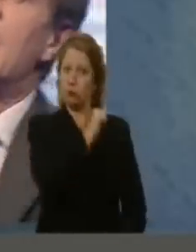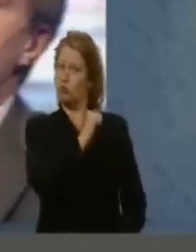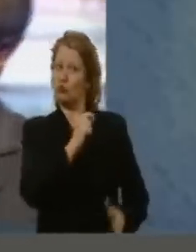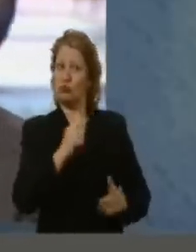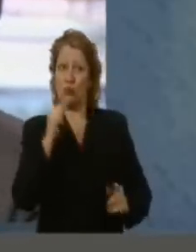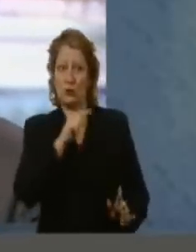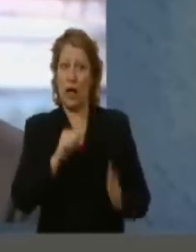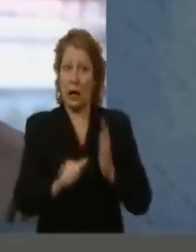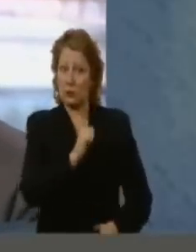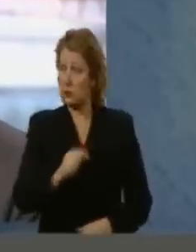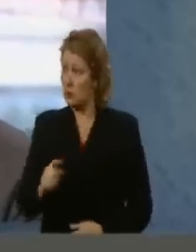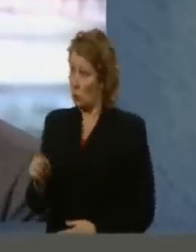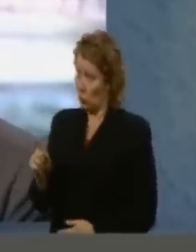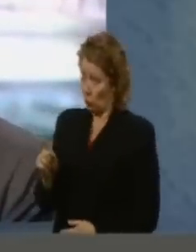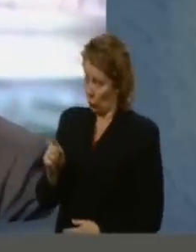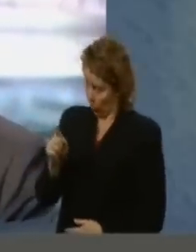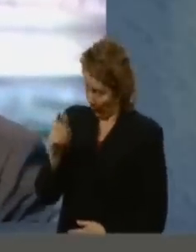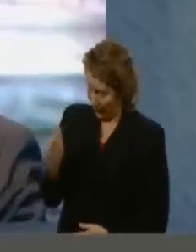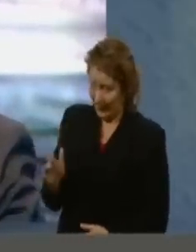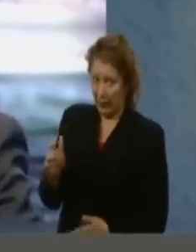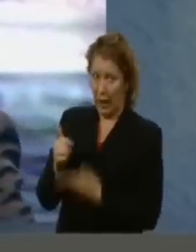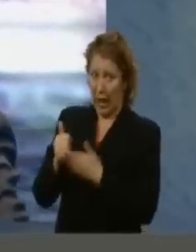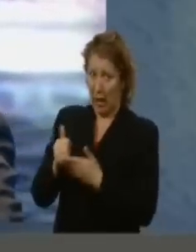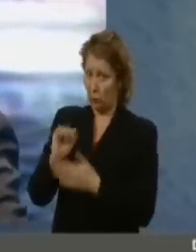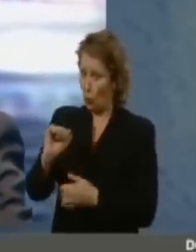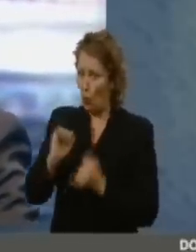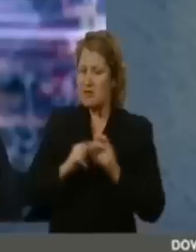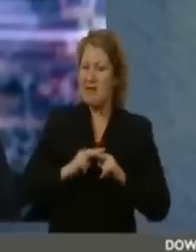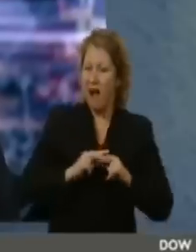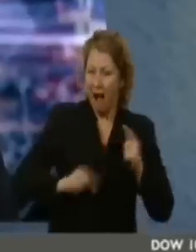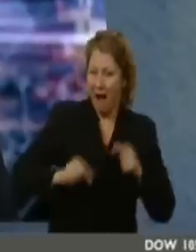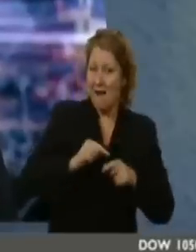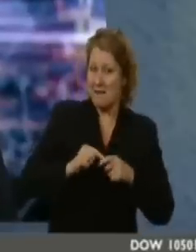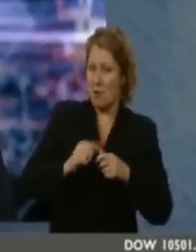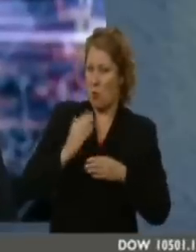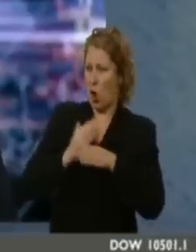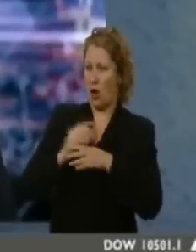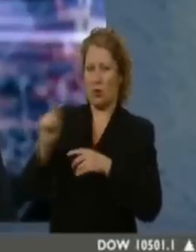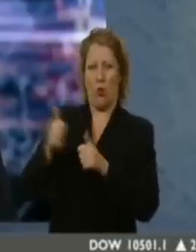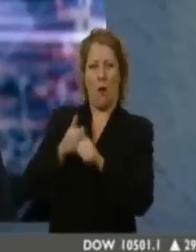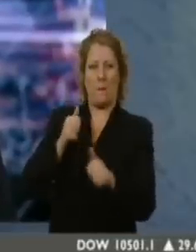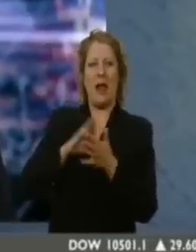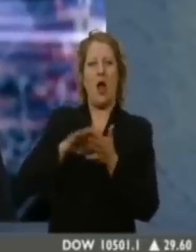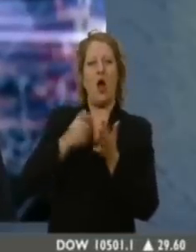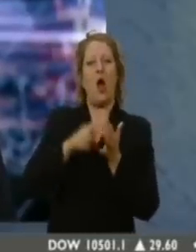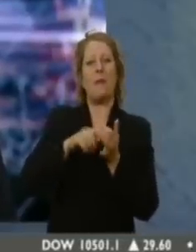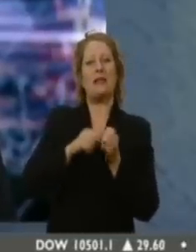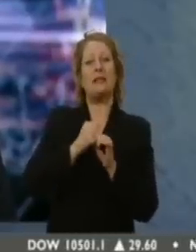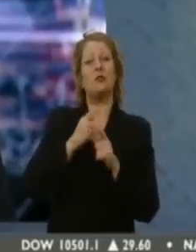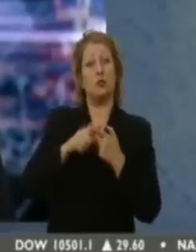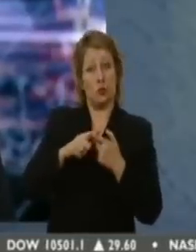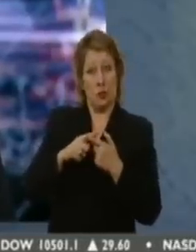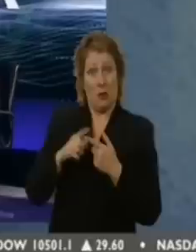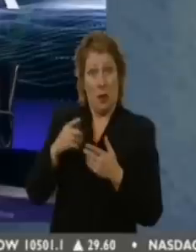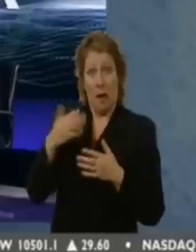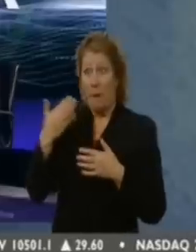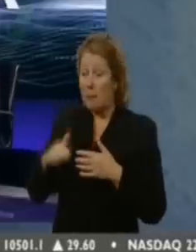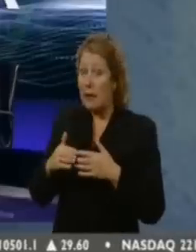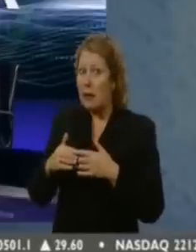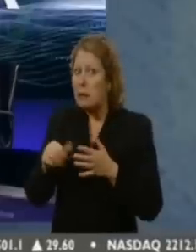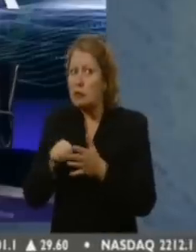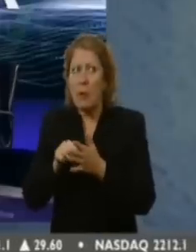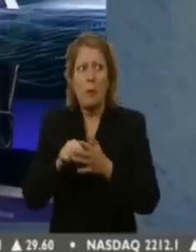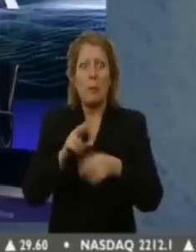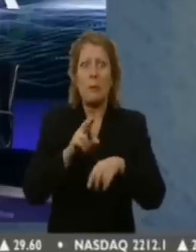your immediate staff, that is, who are working for Hermitage, at any point after you first ran into trouble with the Russian authorities in 2005, when